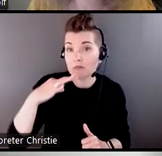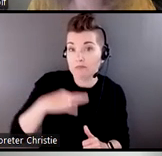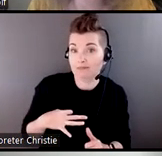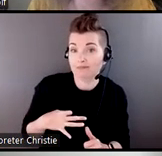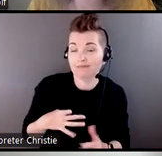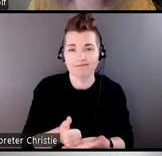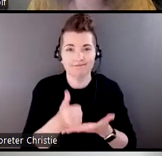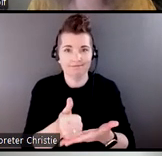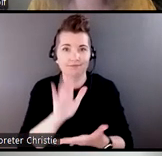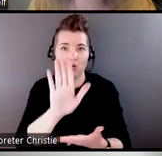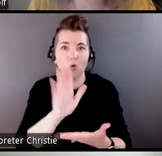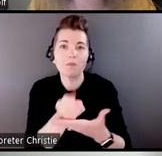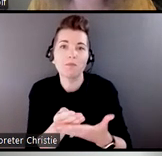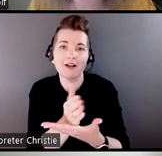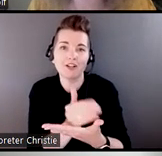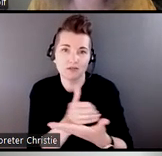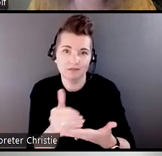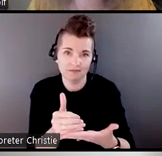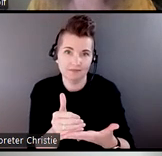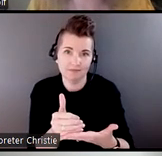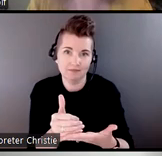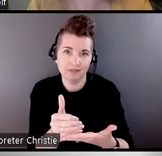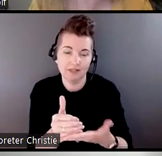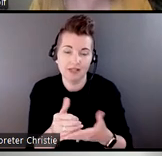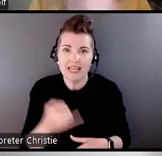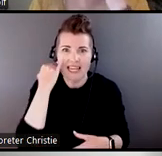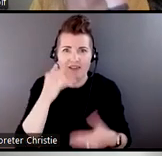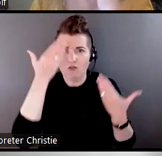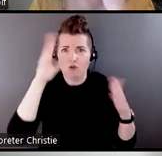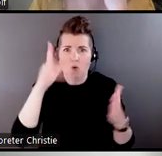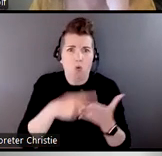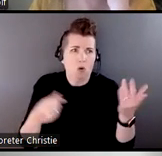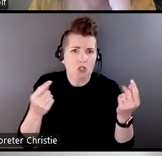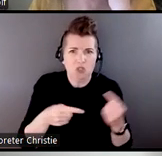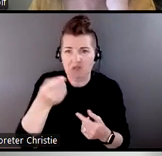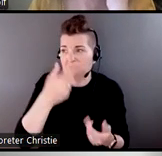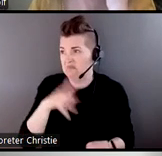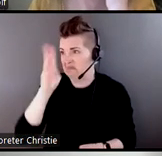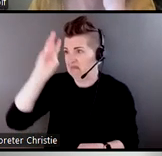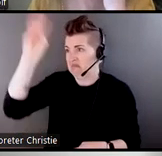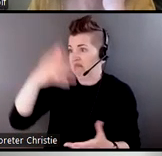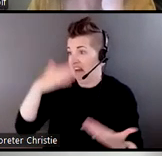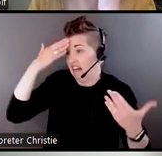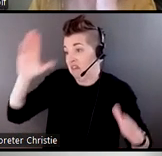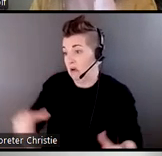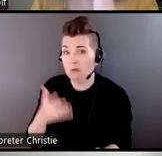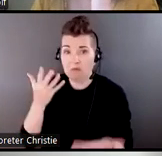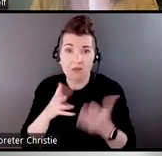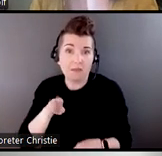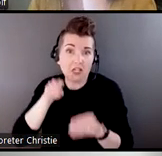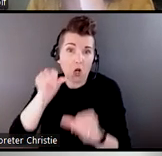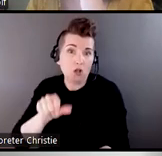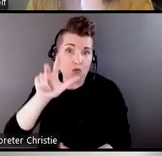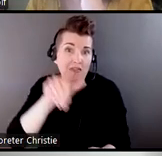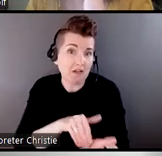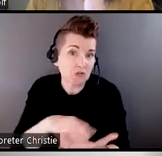what you're going to be doing, you can break it down. Instead of saying, I don't know, I think it'll cost us about $3,000 to do this plan. When you break it